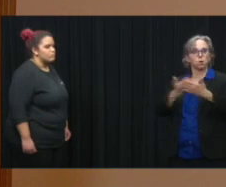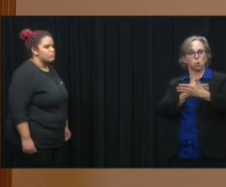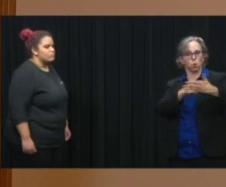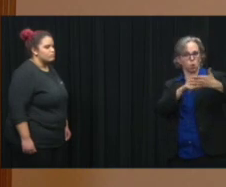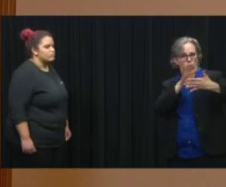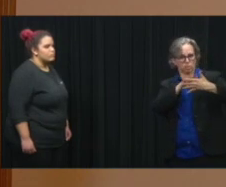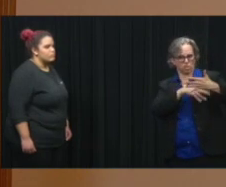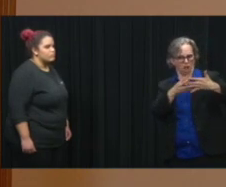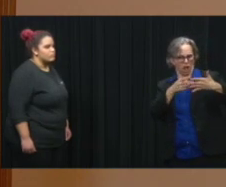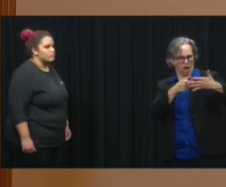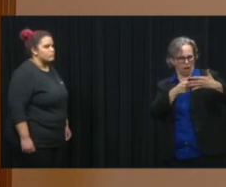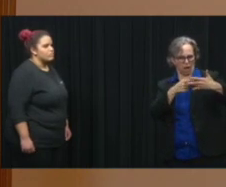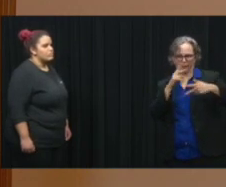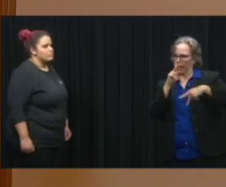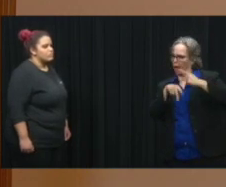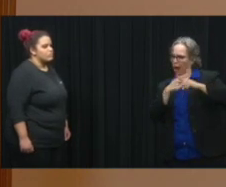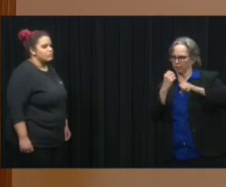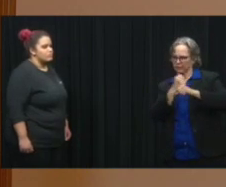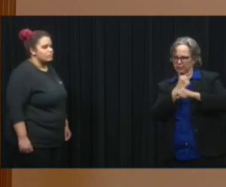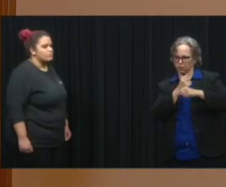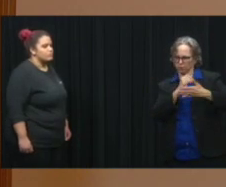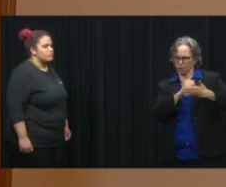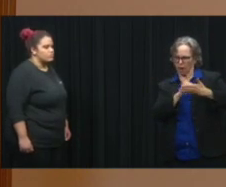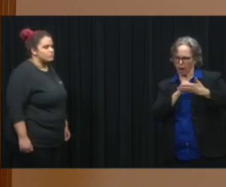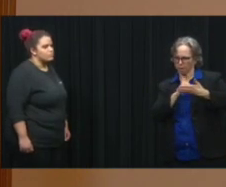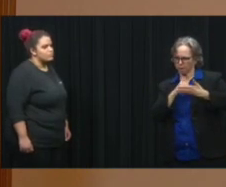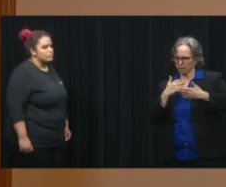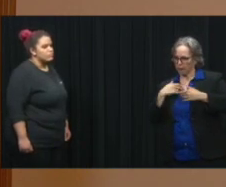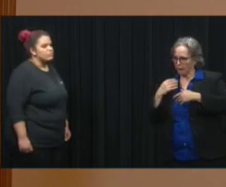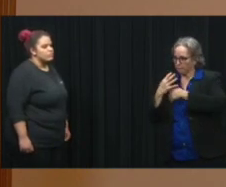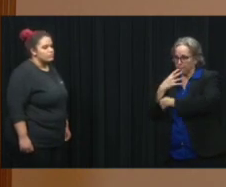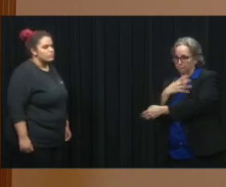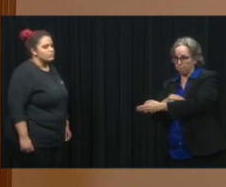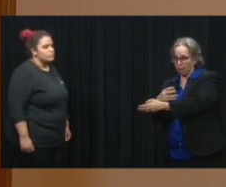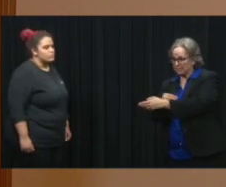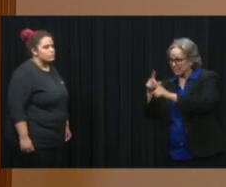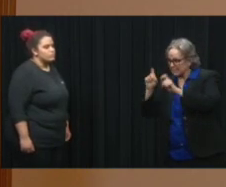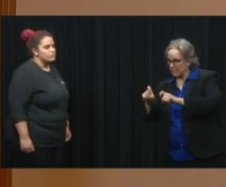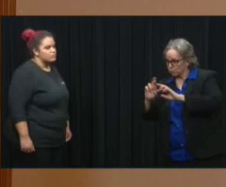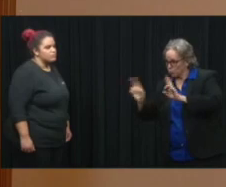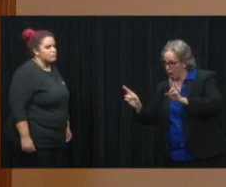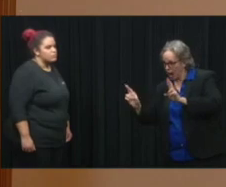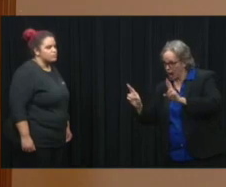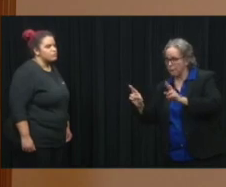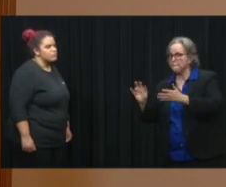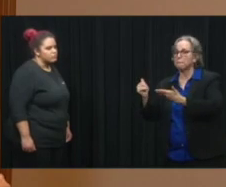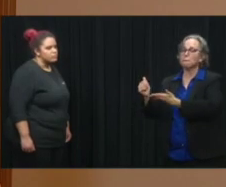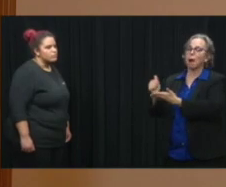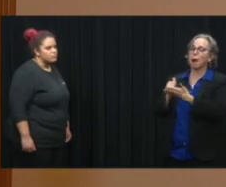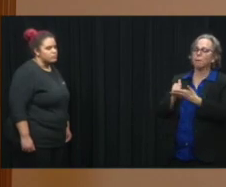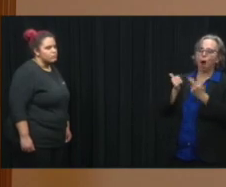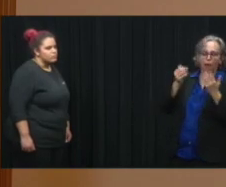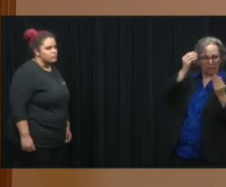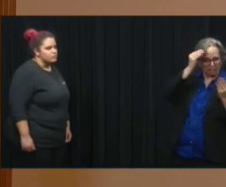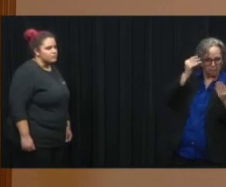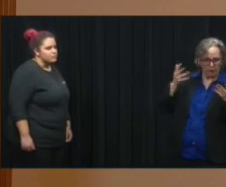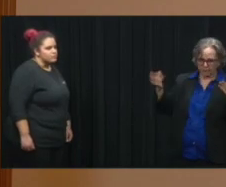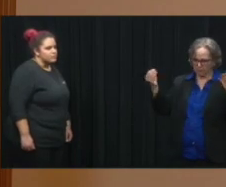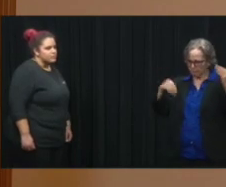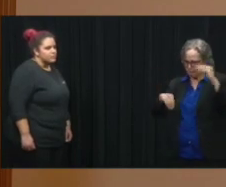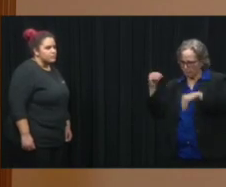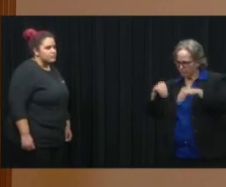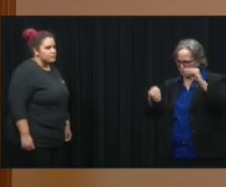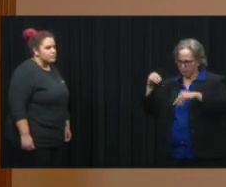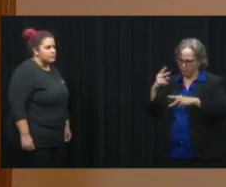statistics done once we have serologic testing. There'll be other information that we'll do on sort of mass surveillance of